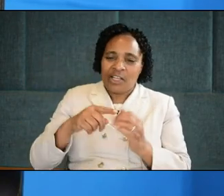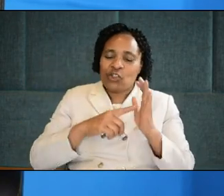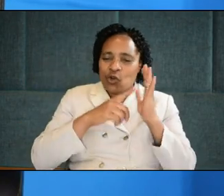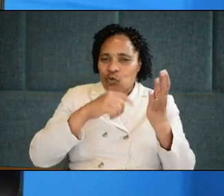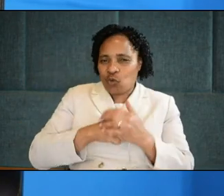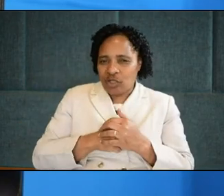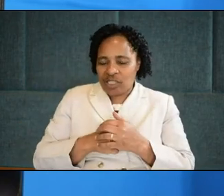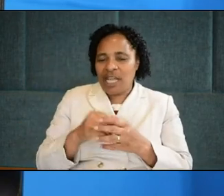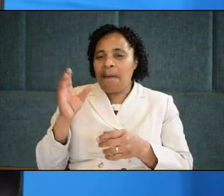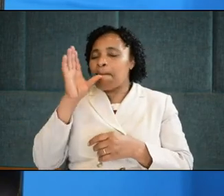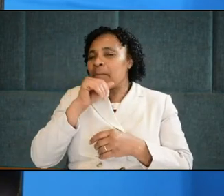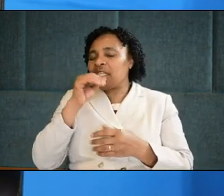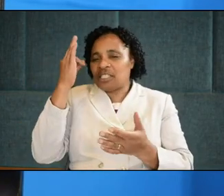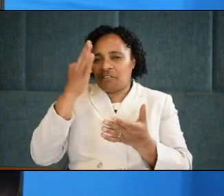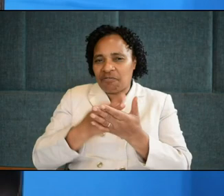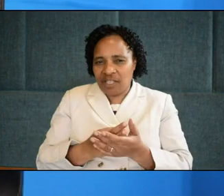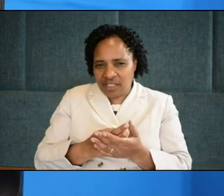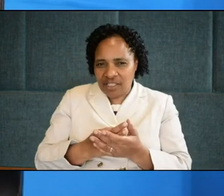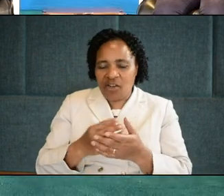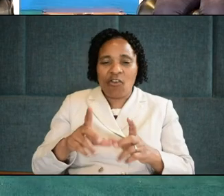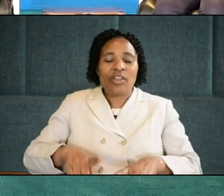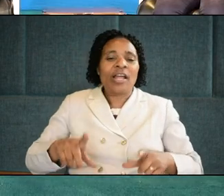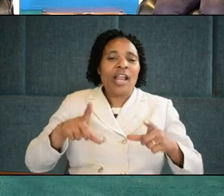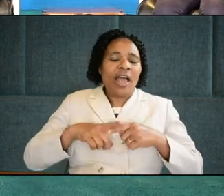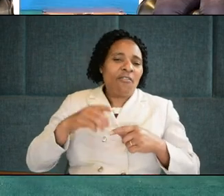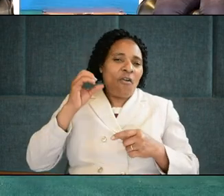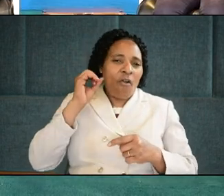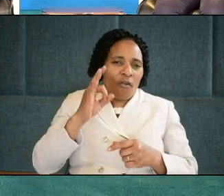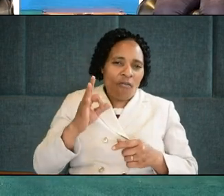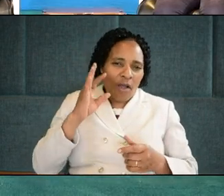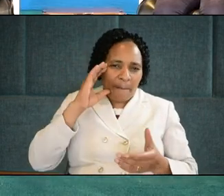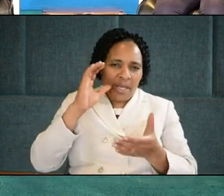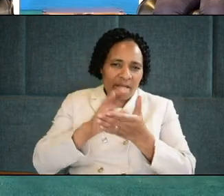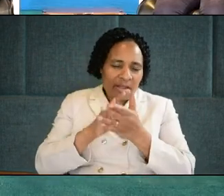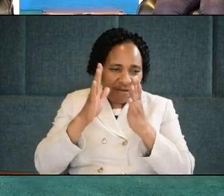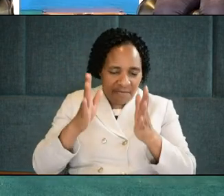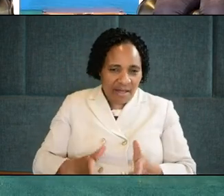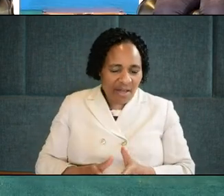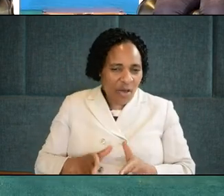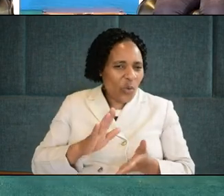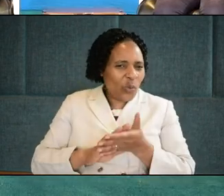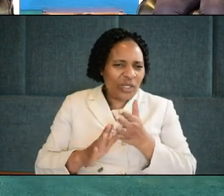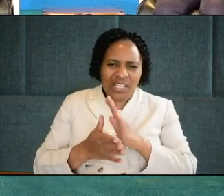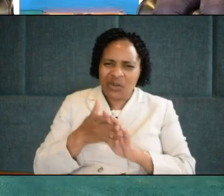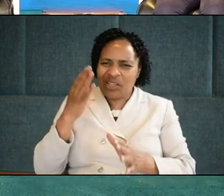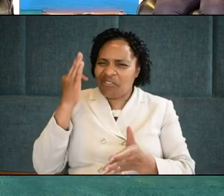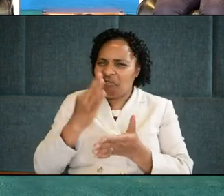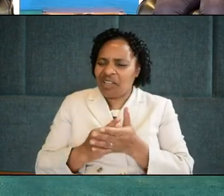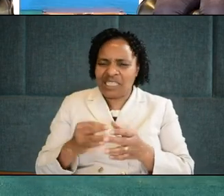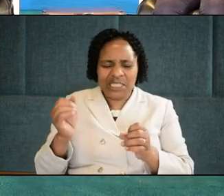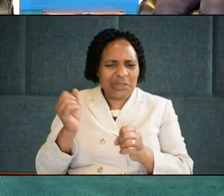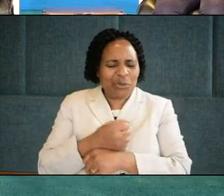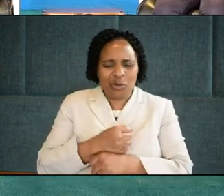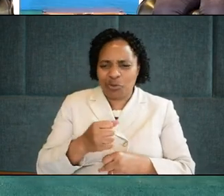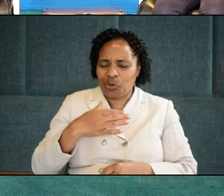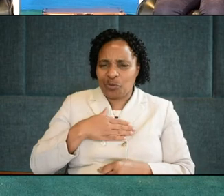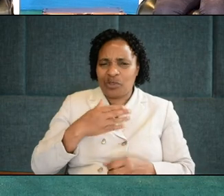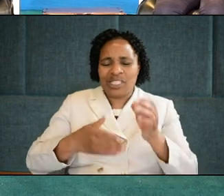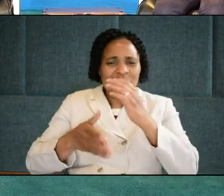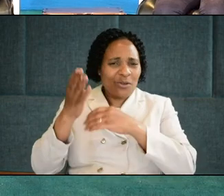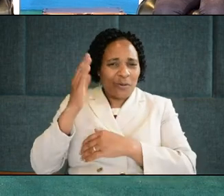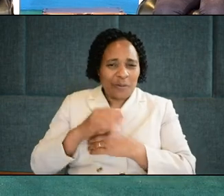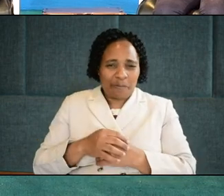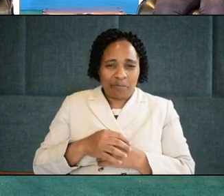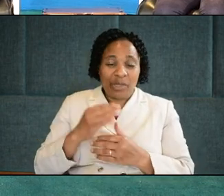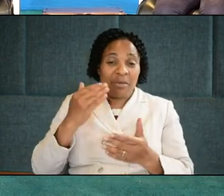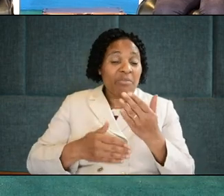what lack of faith can mean to the life of a believer. Yes, without faith, it's impossible to please God. So